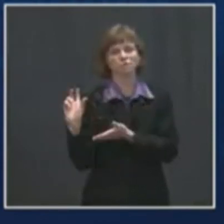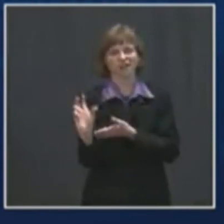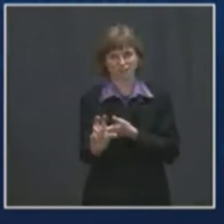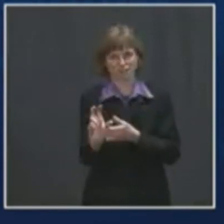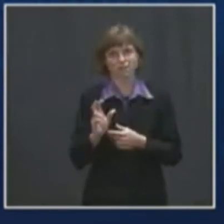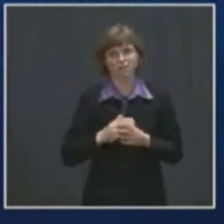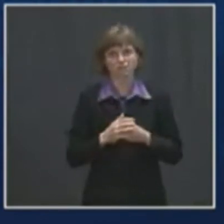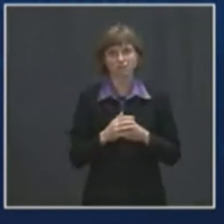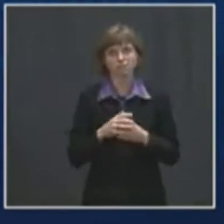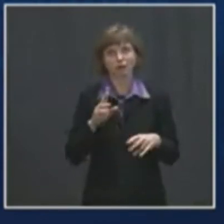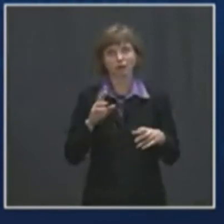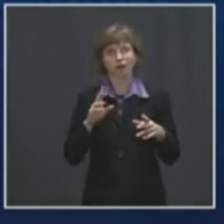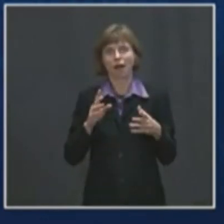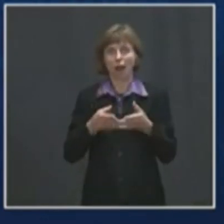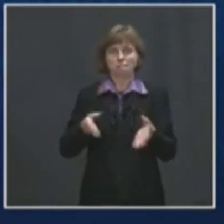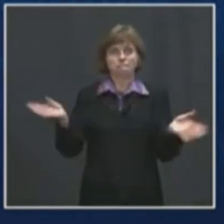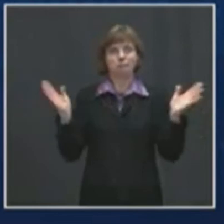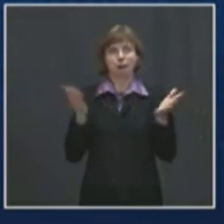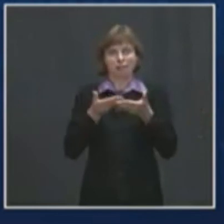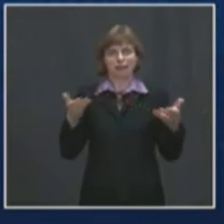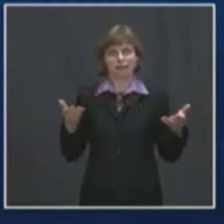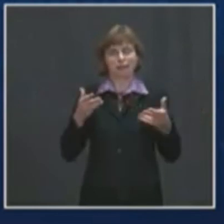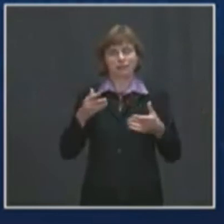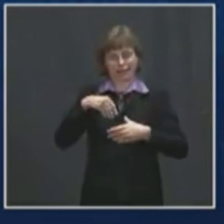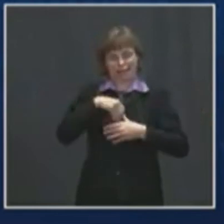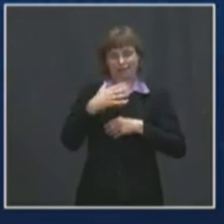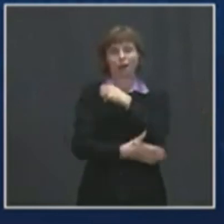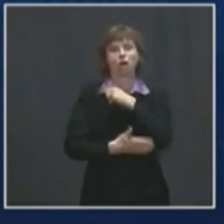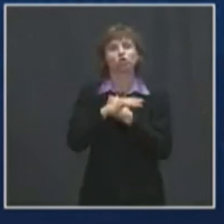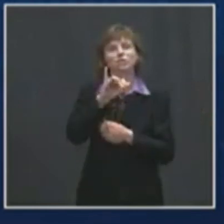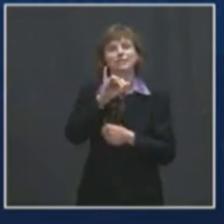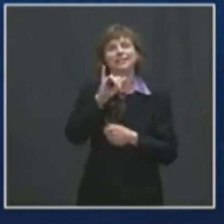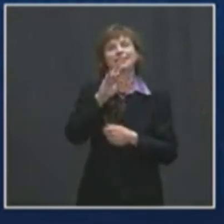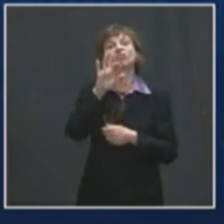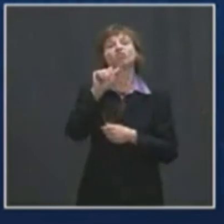public goods in this country, to do an infrastructure bill that